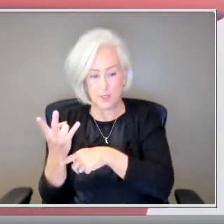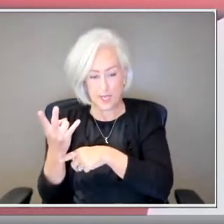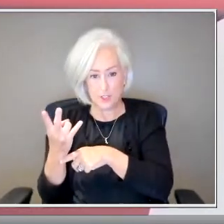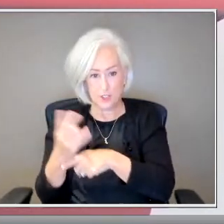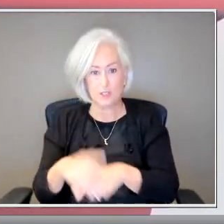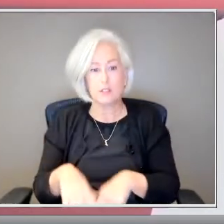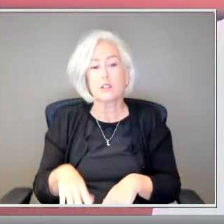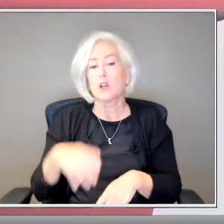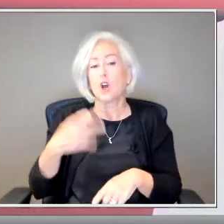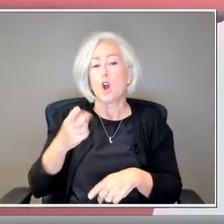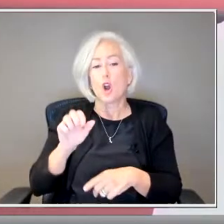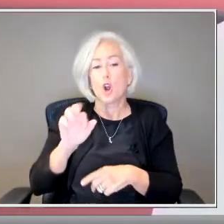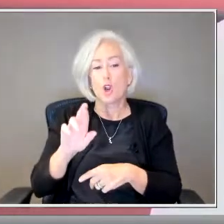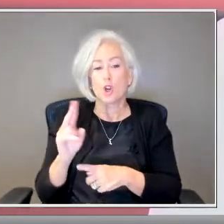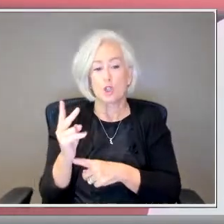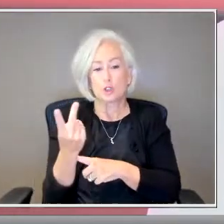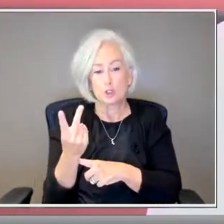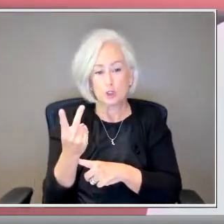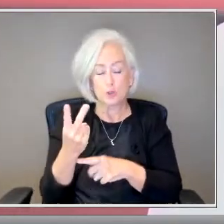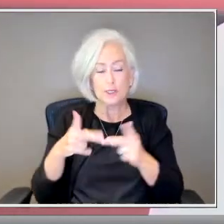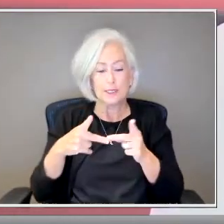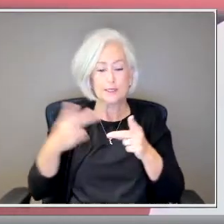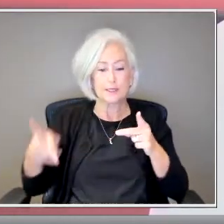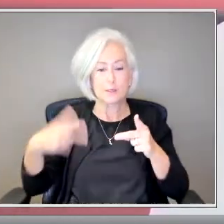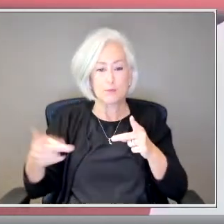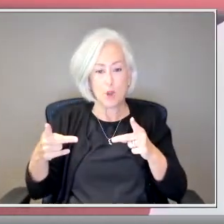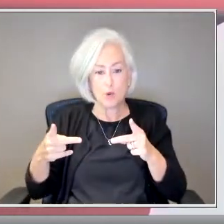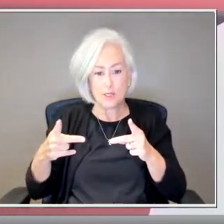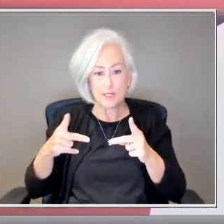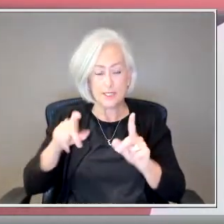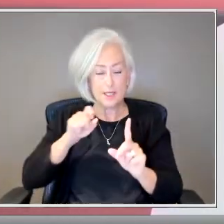gets overexpressed on the cancer cells. It's also seen